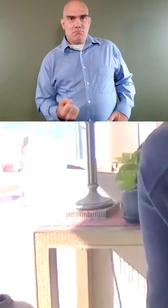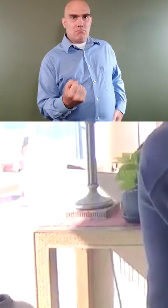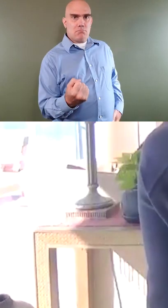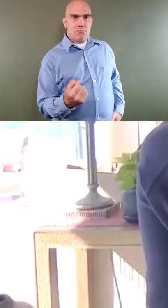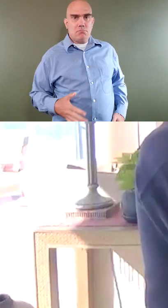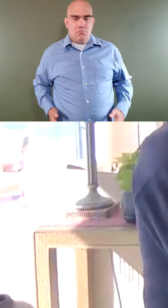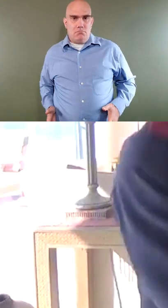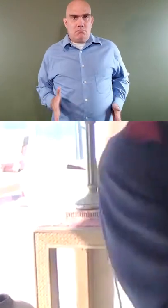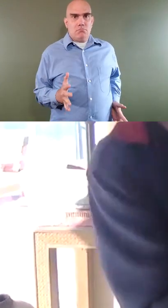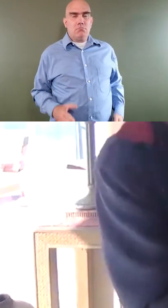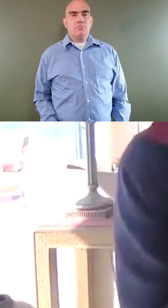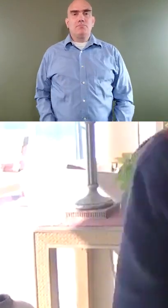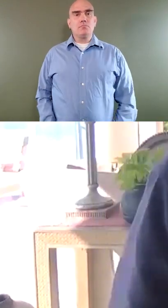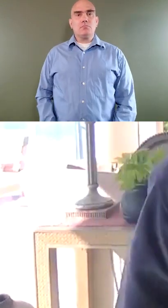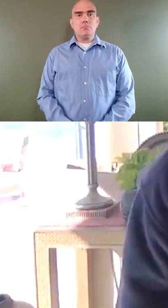waist.